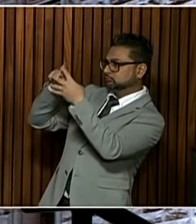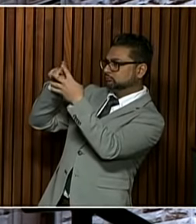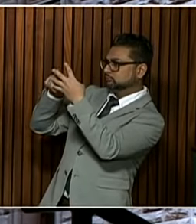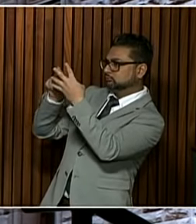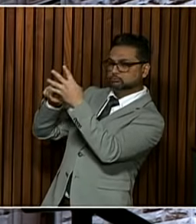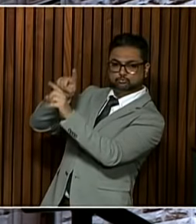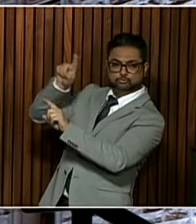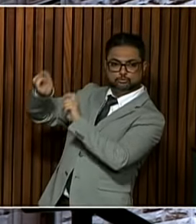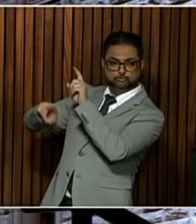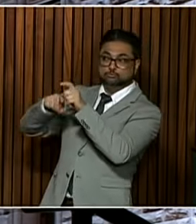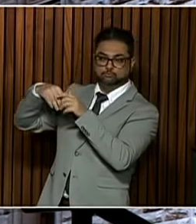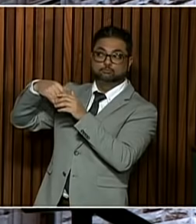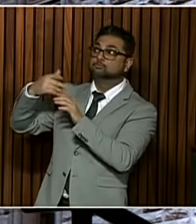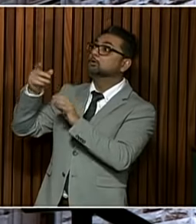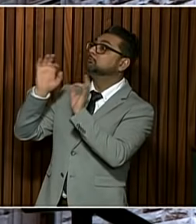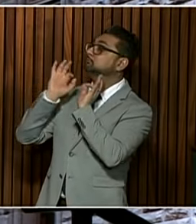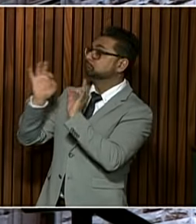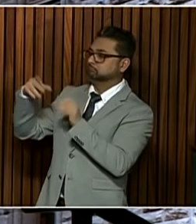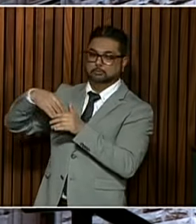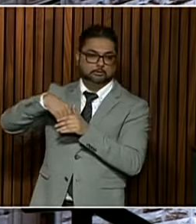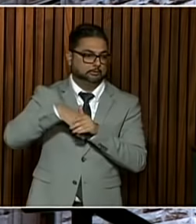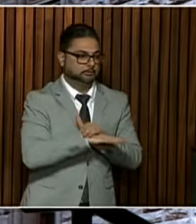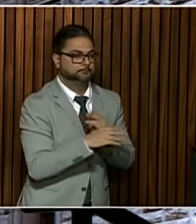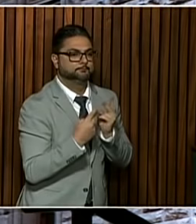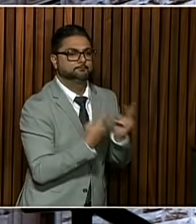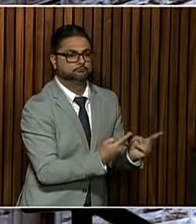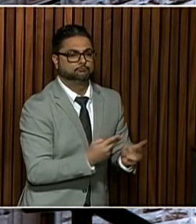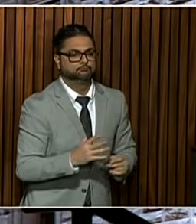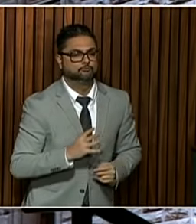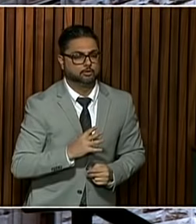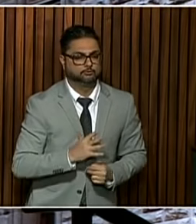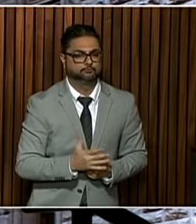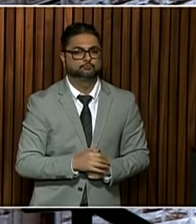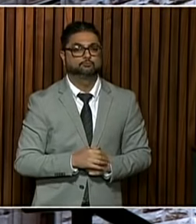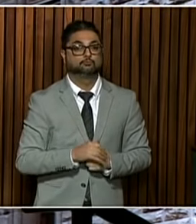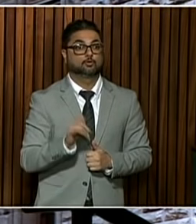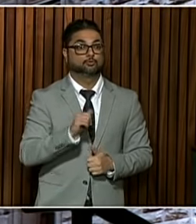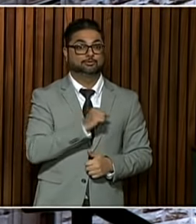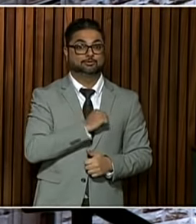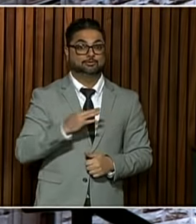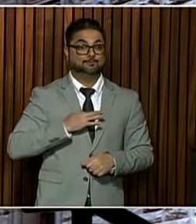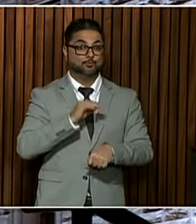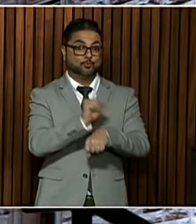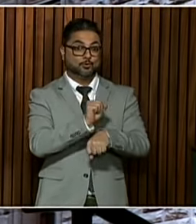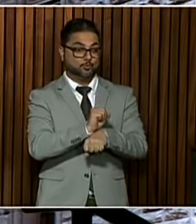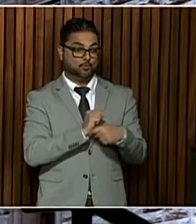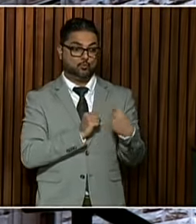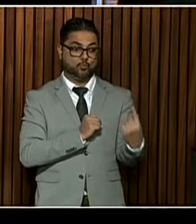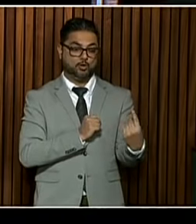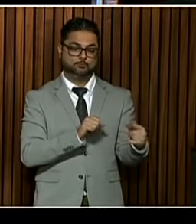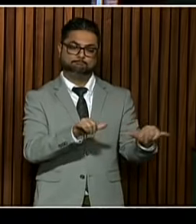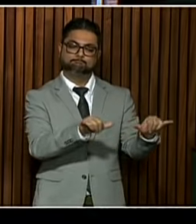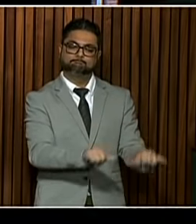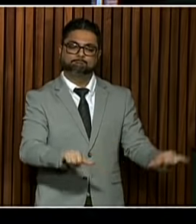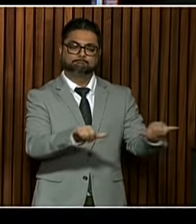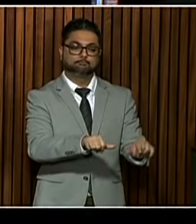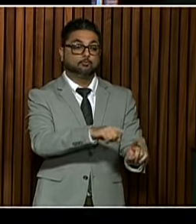all steps that we're assertively directing and dealing with in discussions with the Ministry of Long-Term Care. Follow